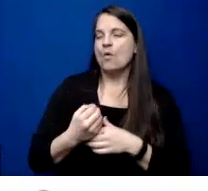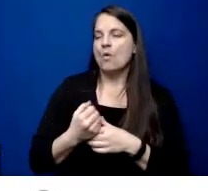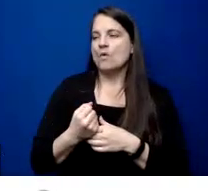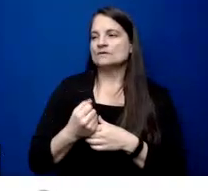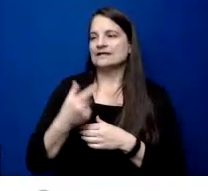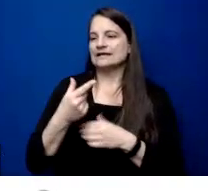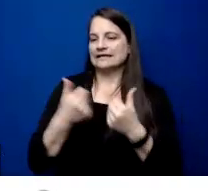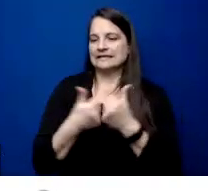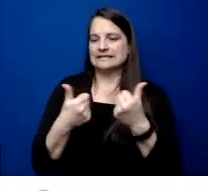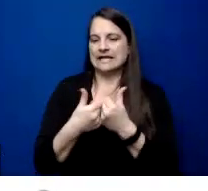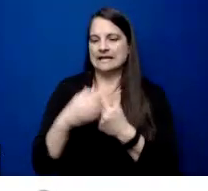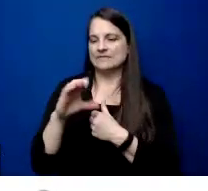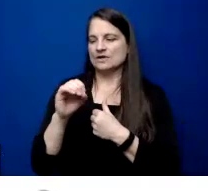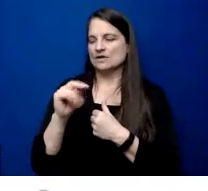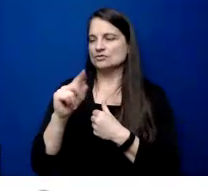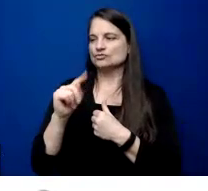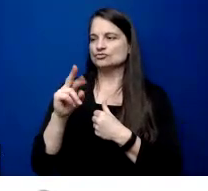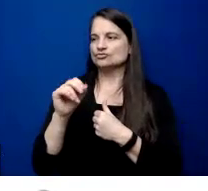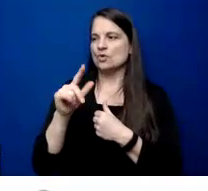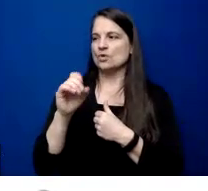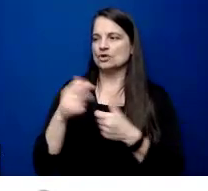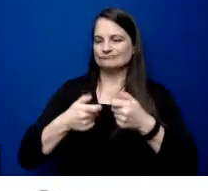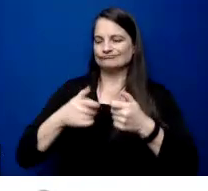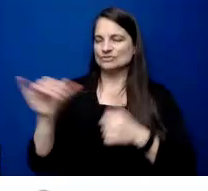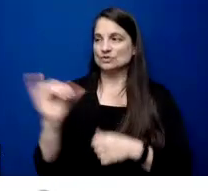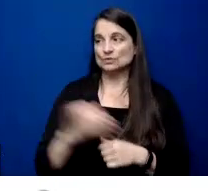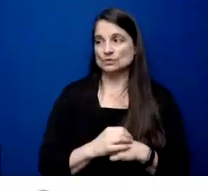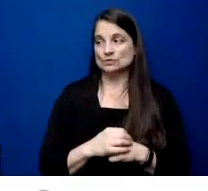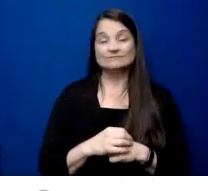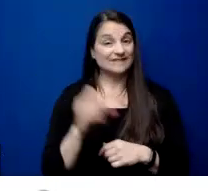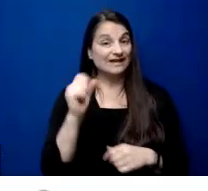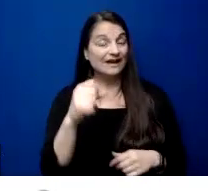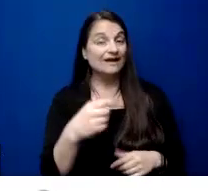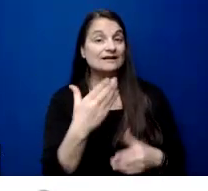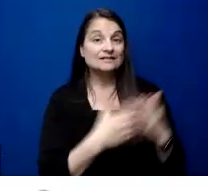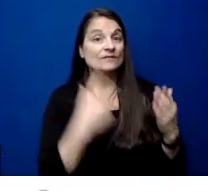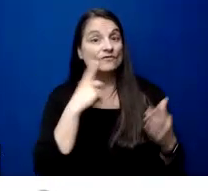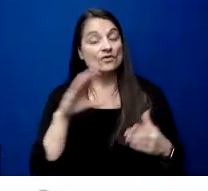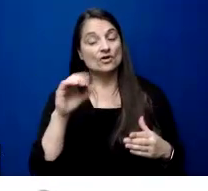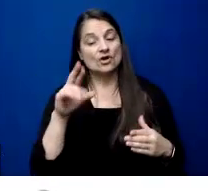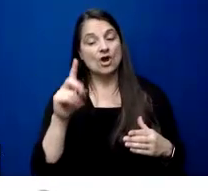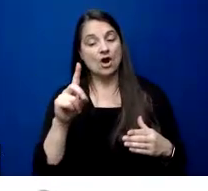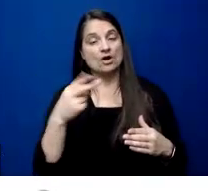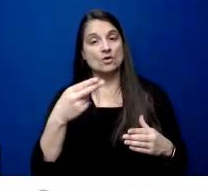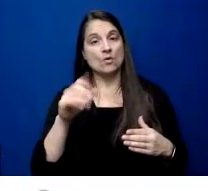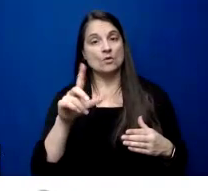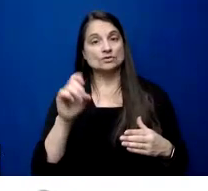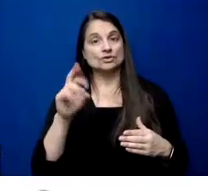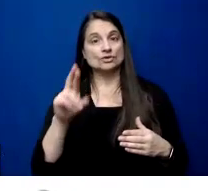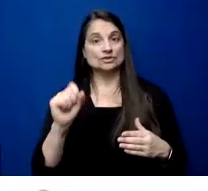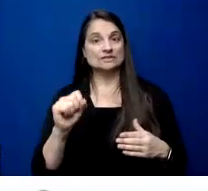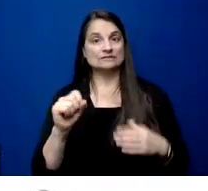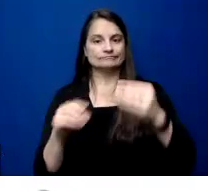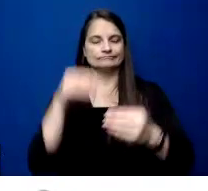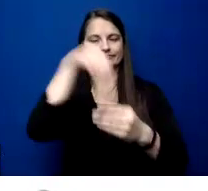well. Yeah. And I was thinking some of them you can even use to hold the card holders too. Mhm. If you don't want them on the table, you're like, I think these people